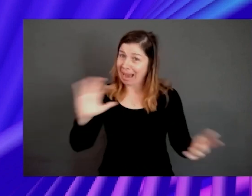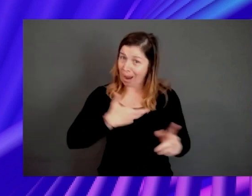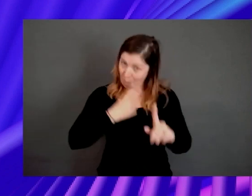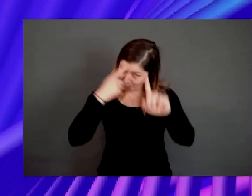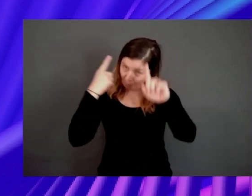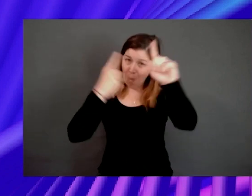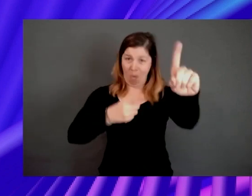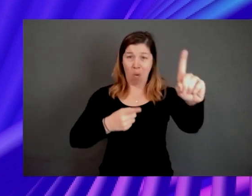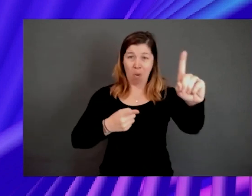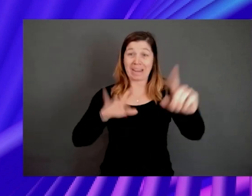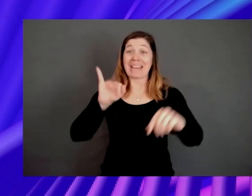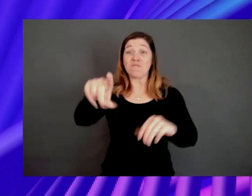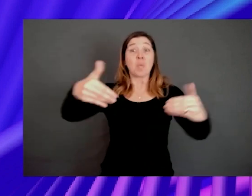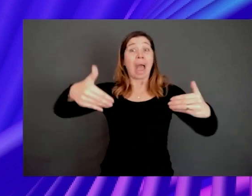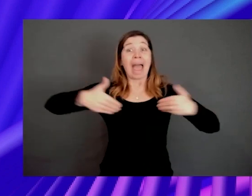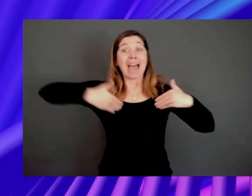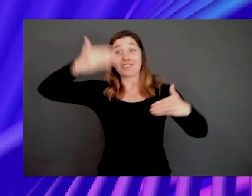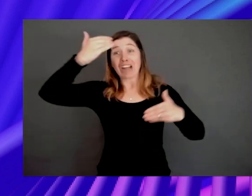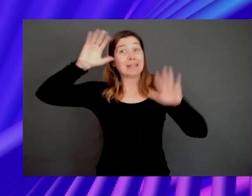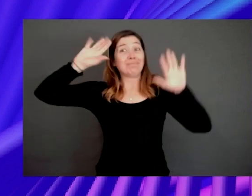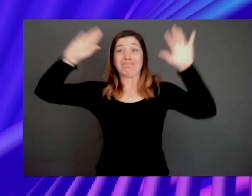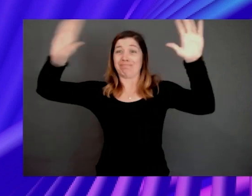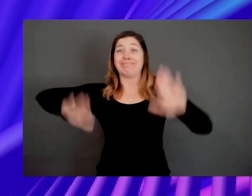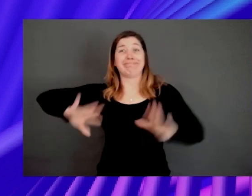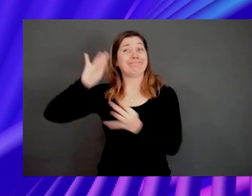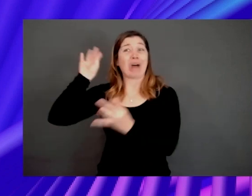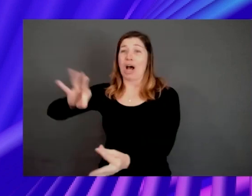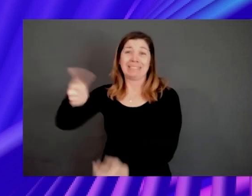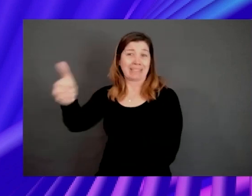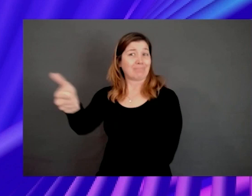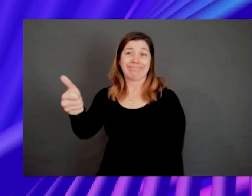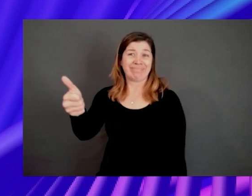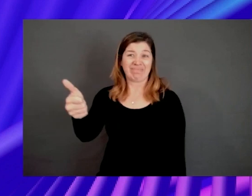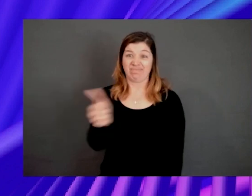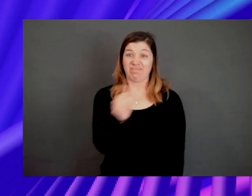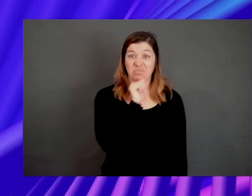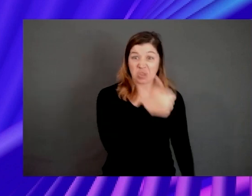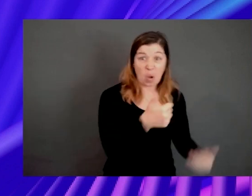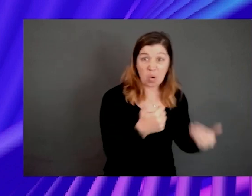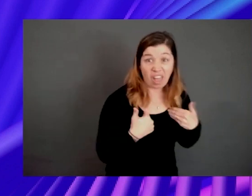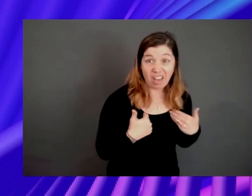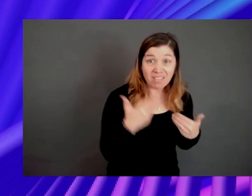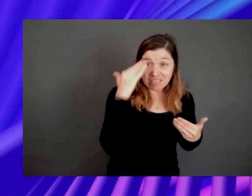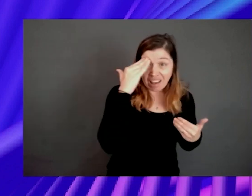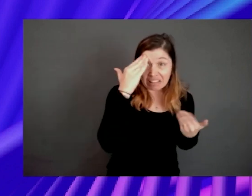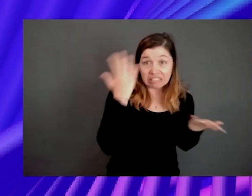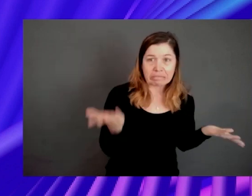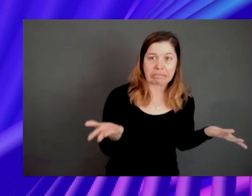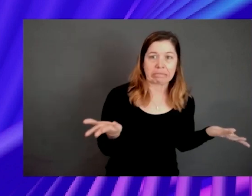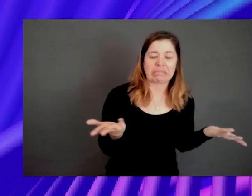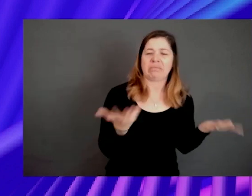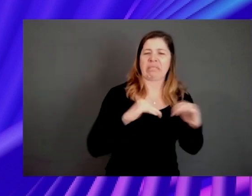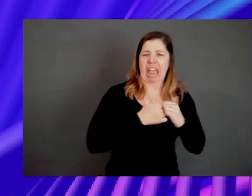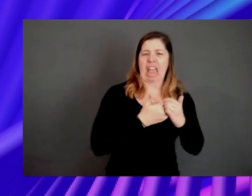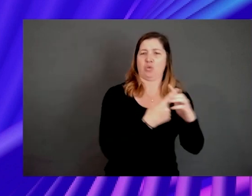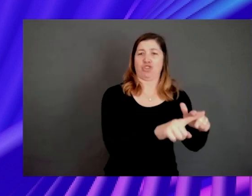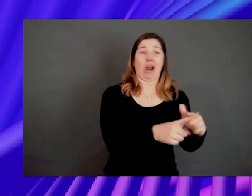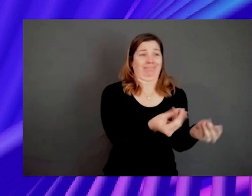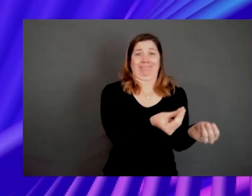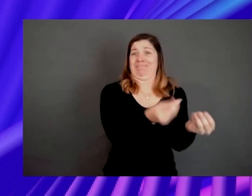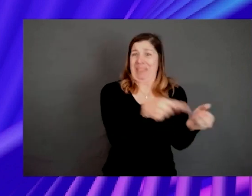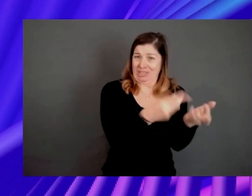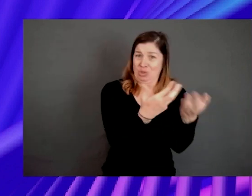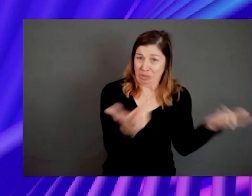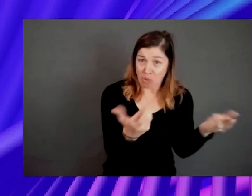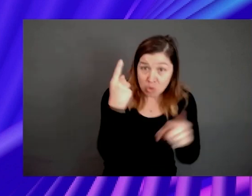have the knowledge, great, it serves you well, right? But if you have minimal knowledge, you can get started really, really quickly. Is that right?